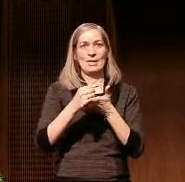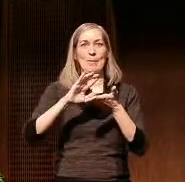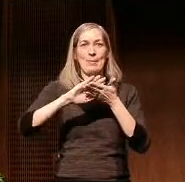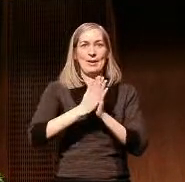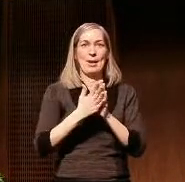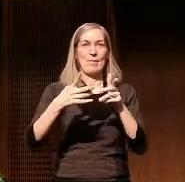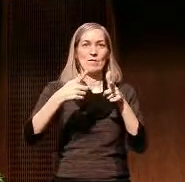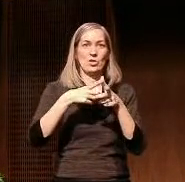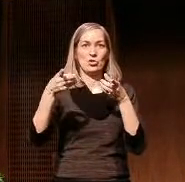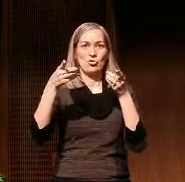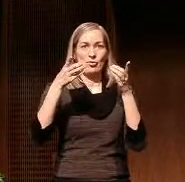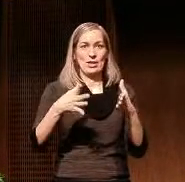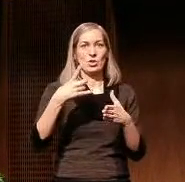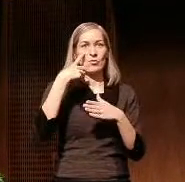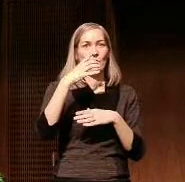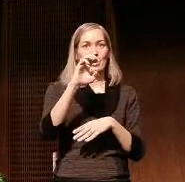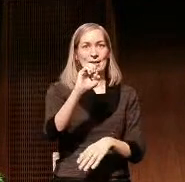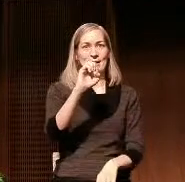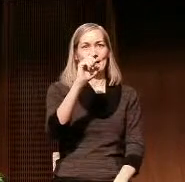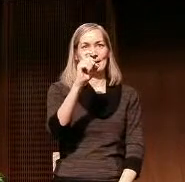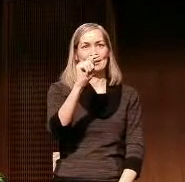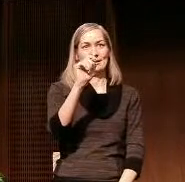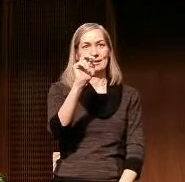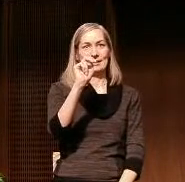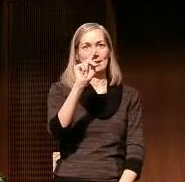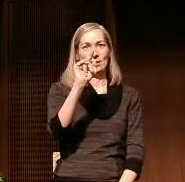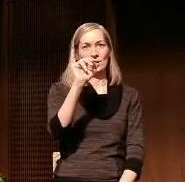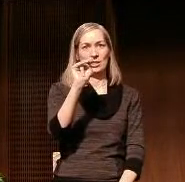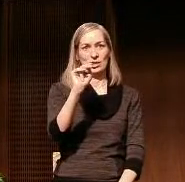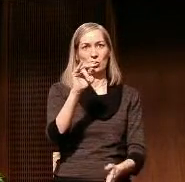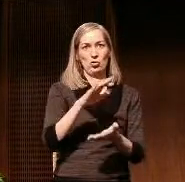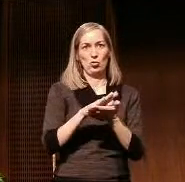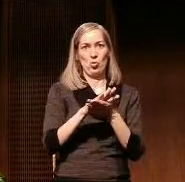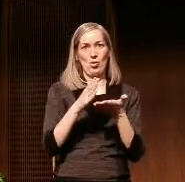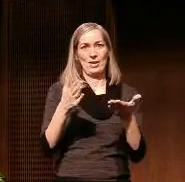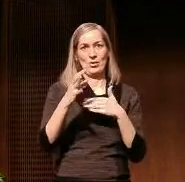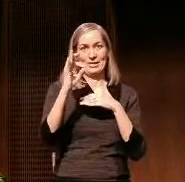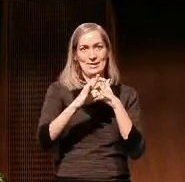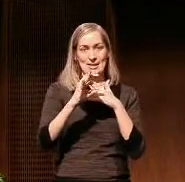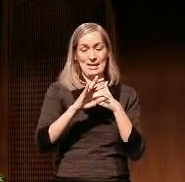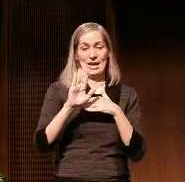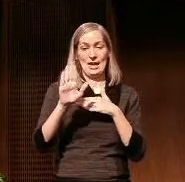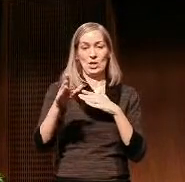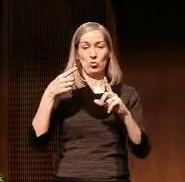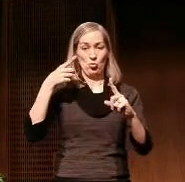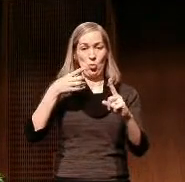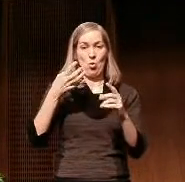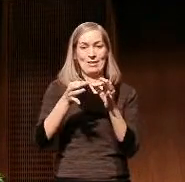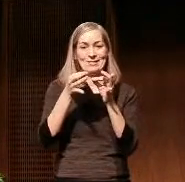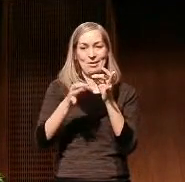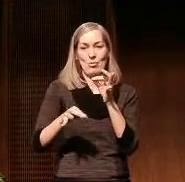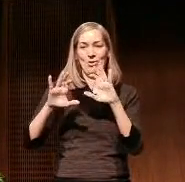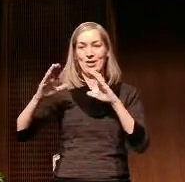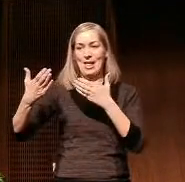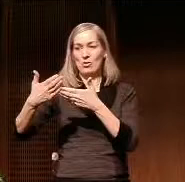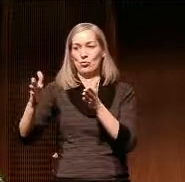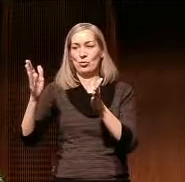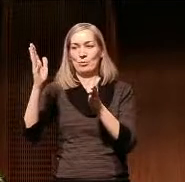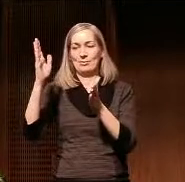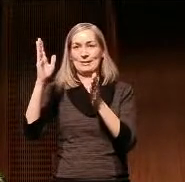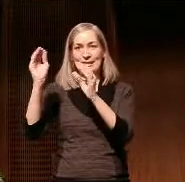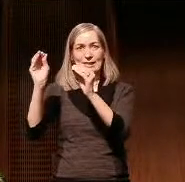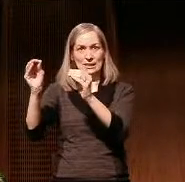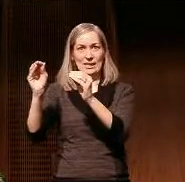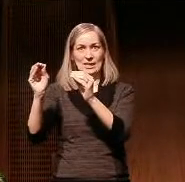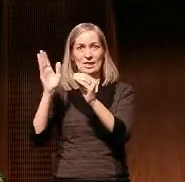at Sunset. The goal was simple: to take the teachings from the classrooms and make them available